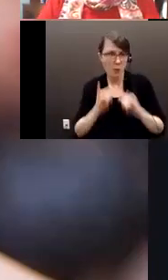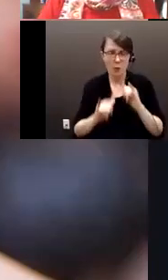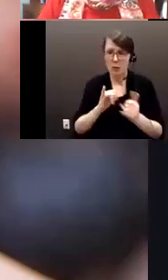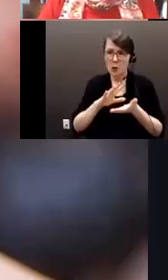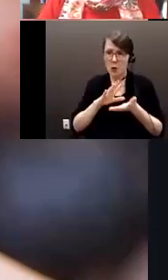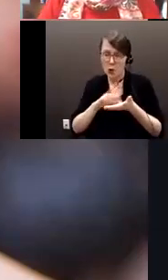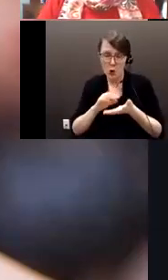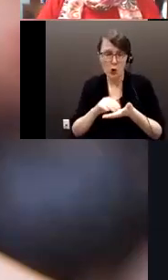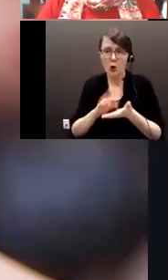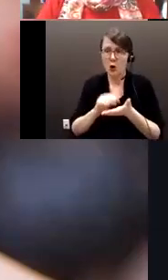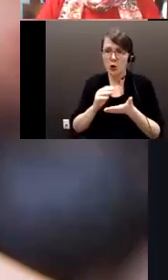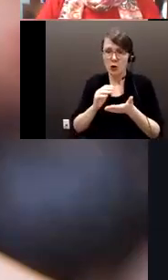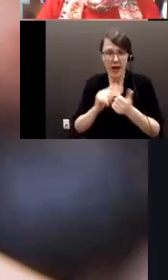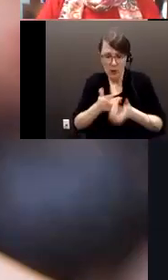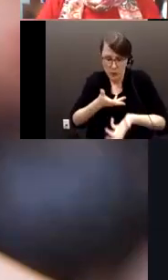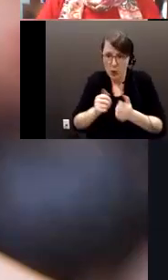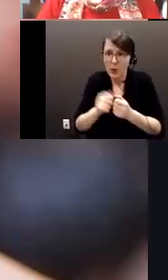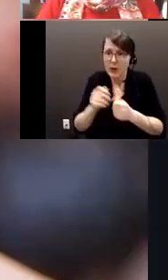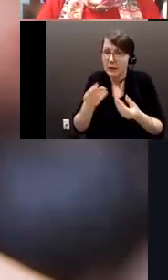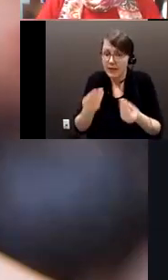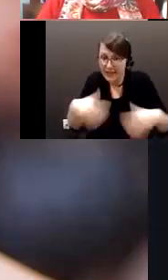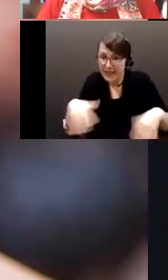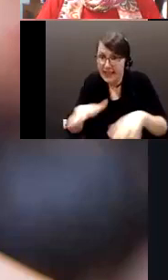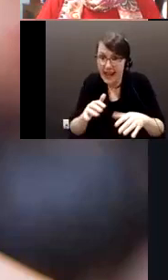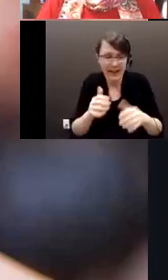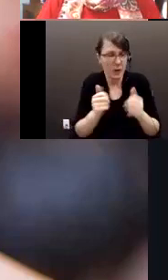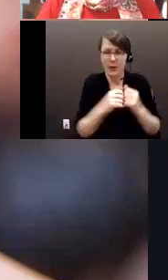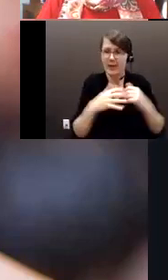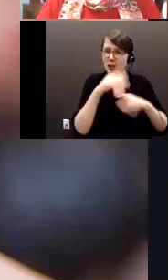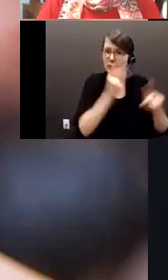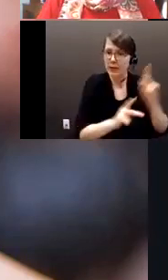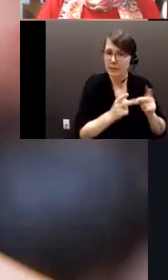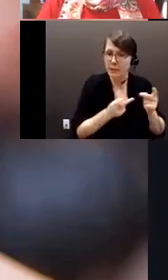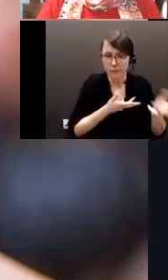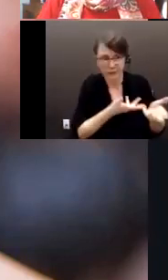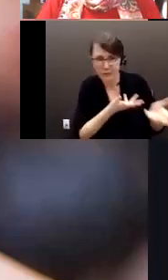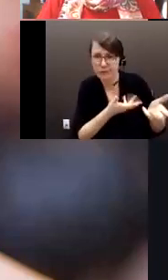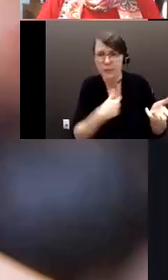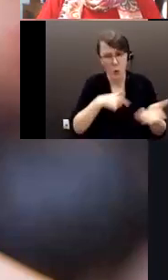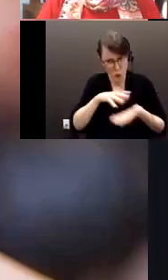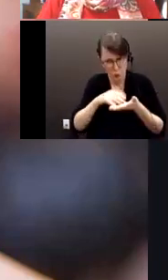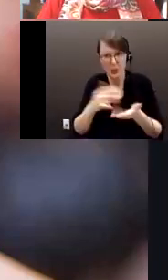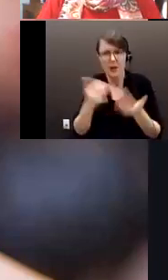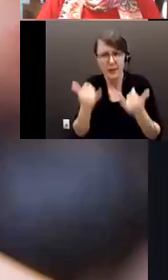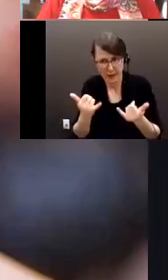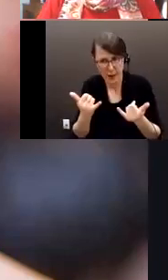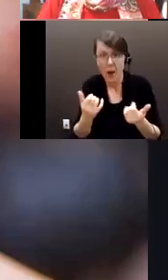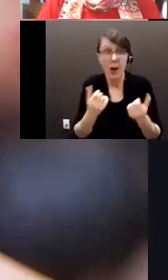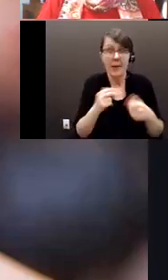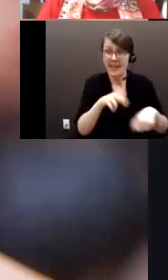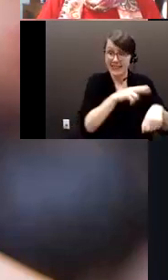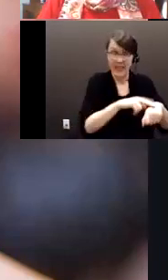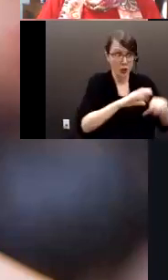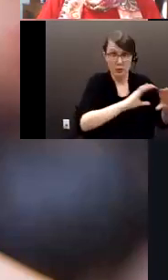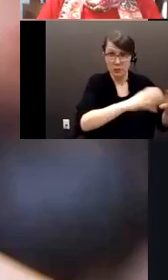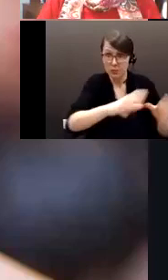this land and its people. There is important work being done by many nations and allies to ensure the